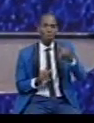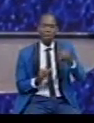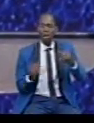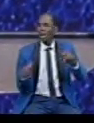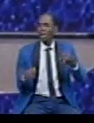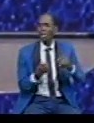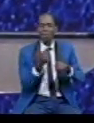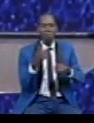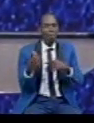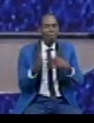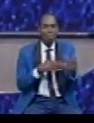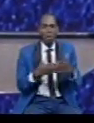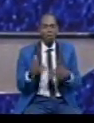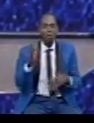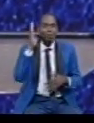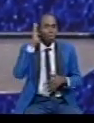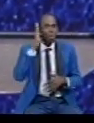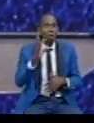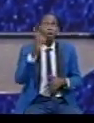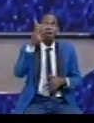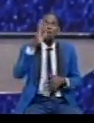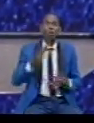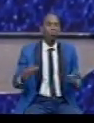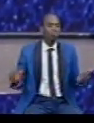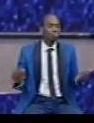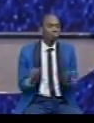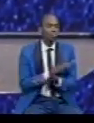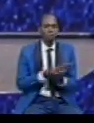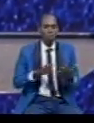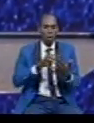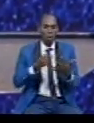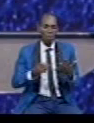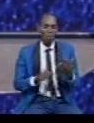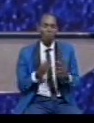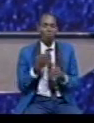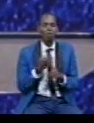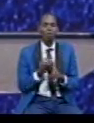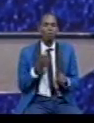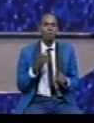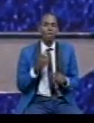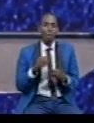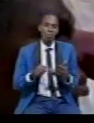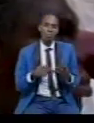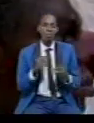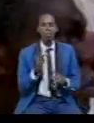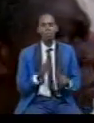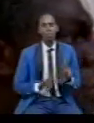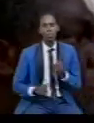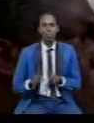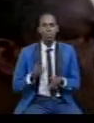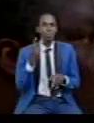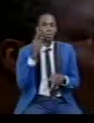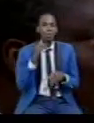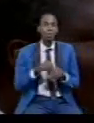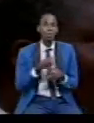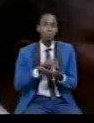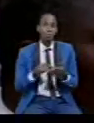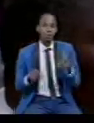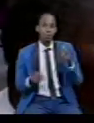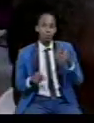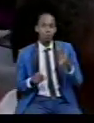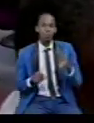shall God destroy from among the people. In verse 26, it says, "Unto